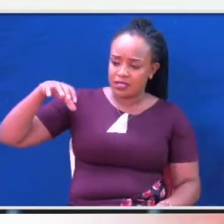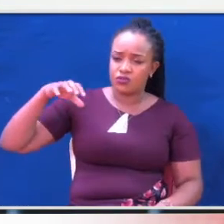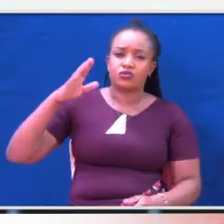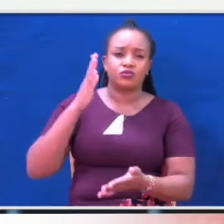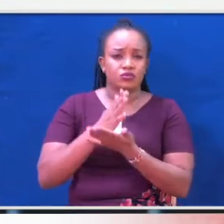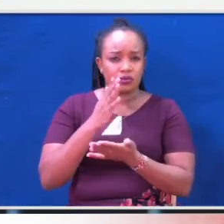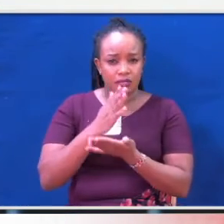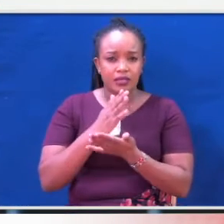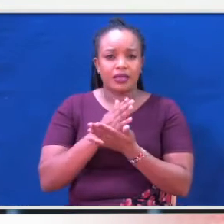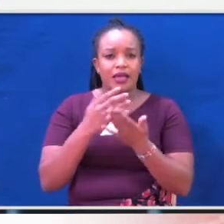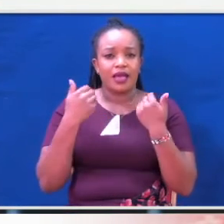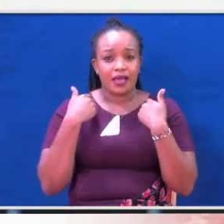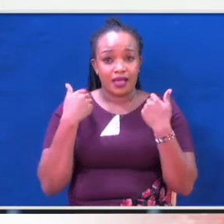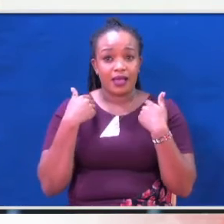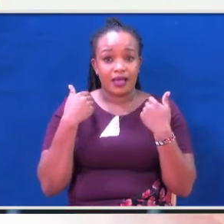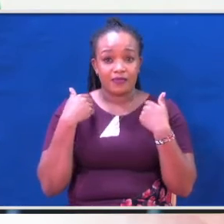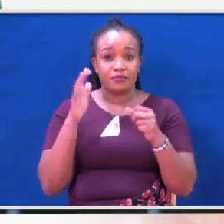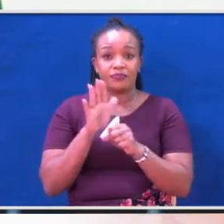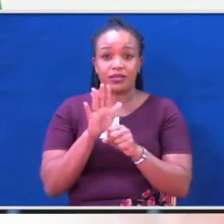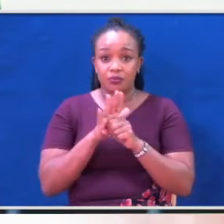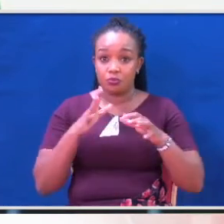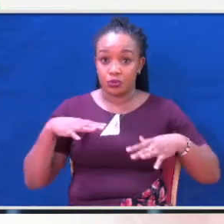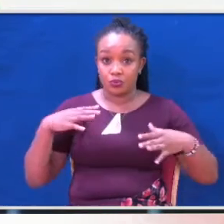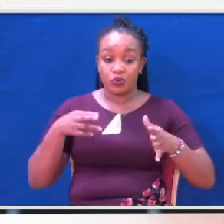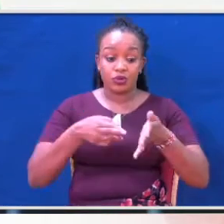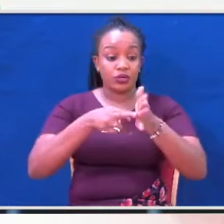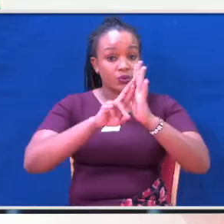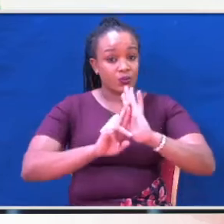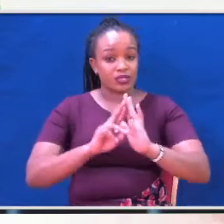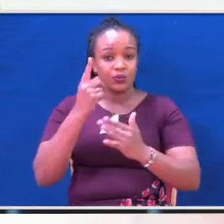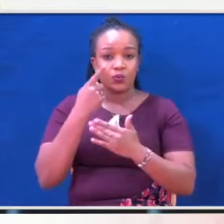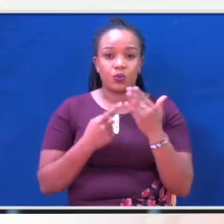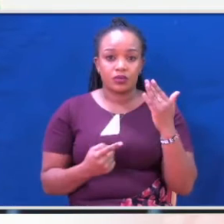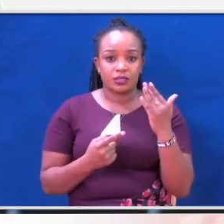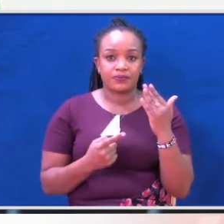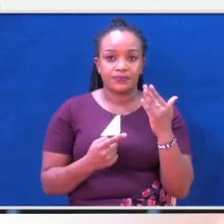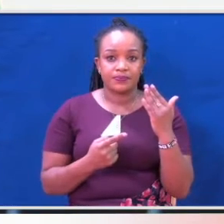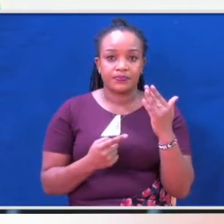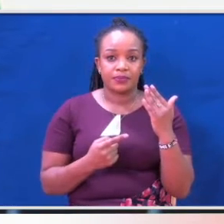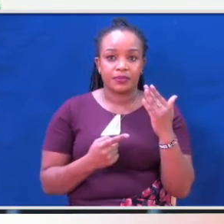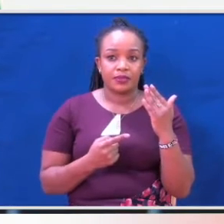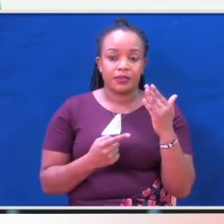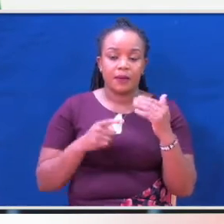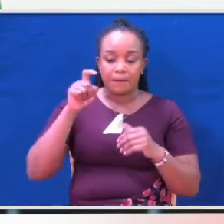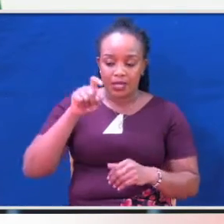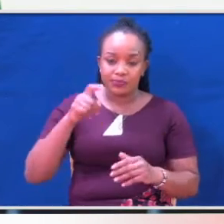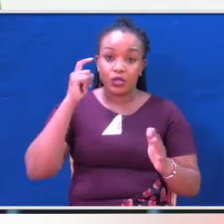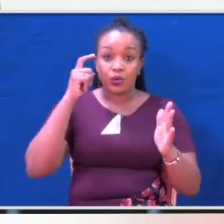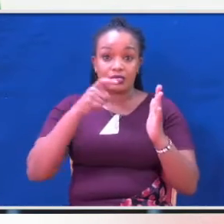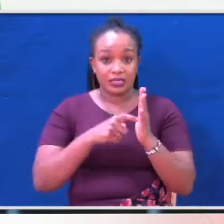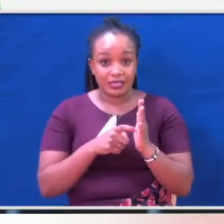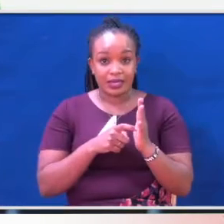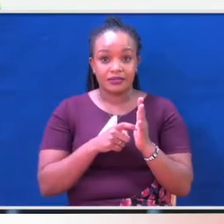a high-risk population. And we have raised their request and please again to the task force that they be reconsidered